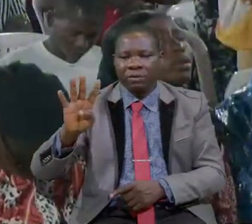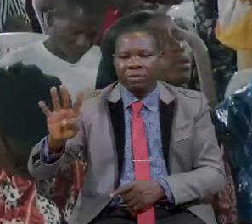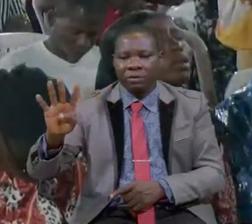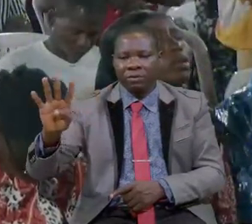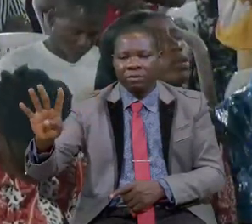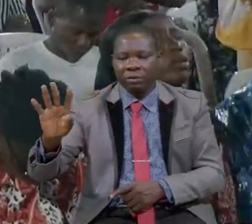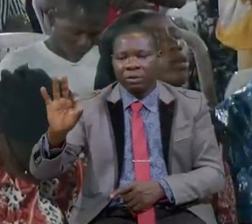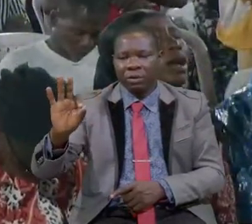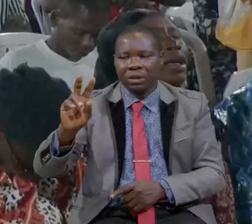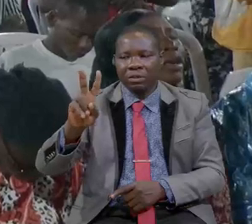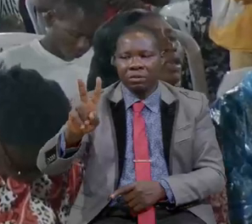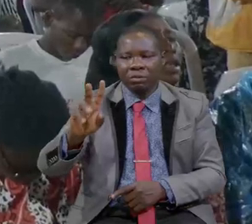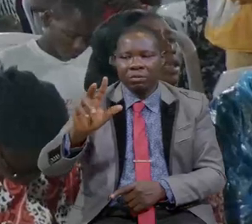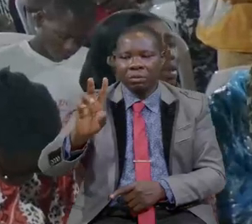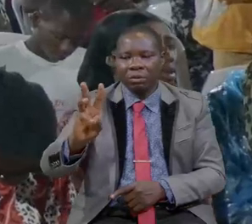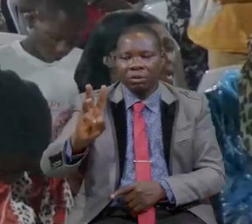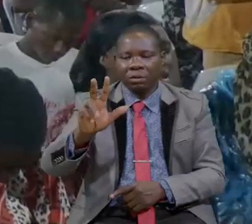+234 91 5444 92 63.